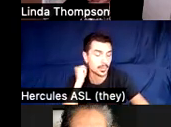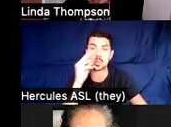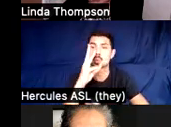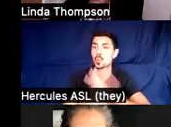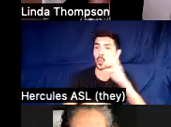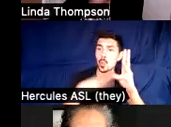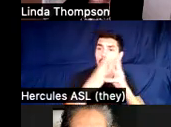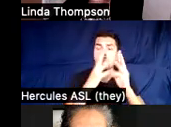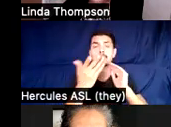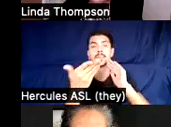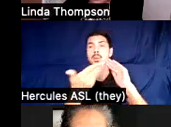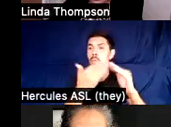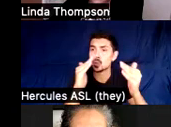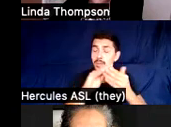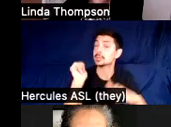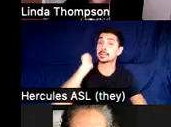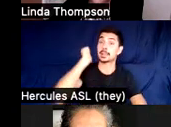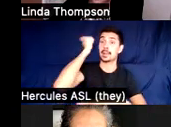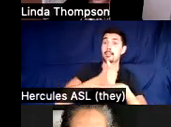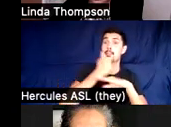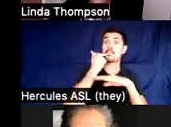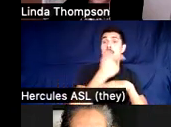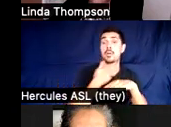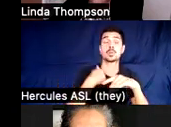set up for us to think